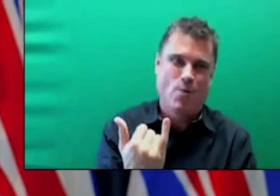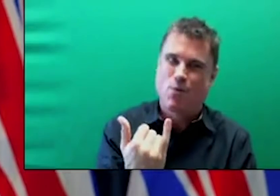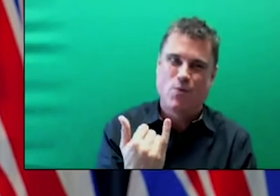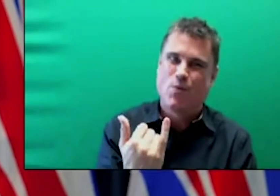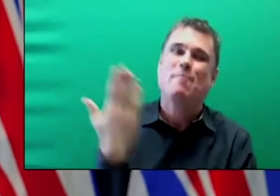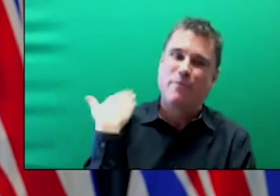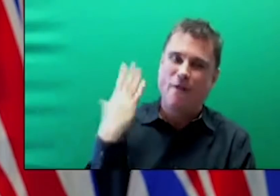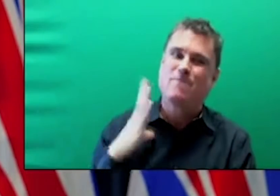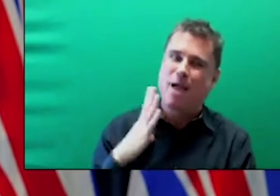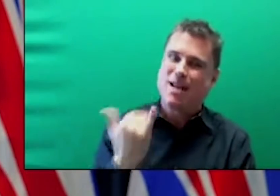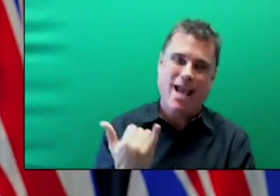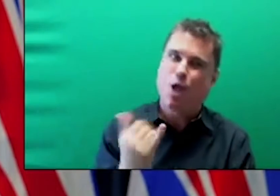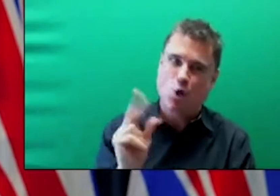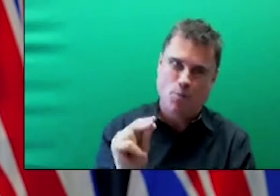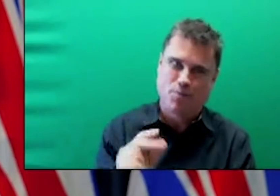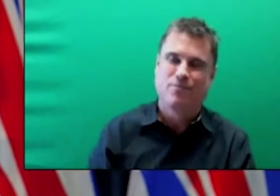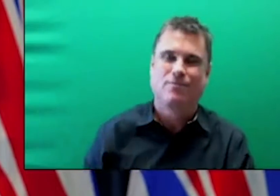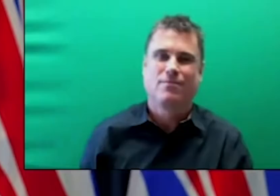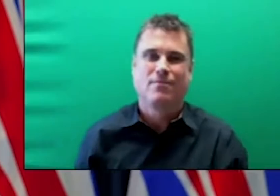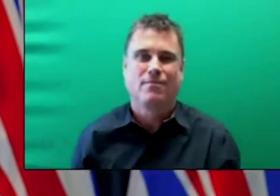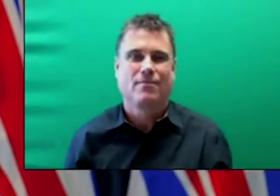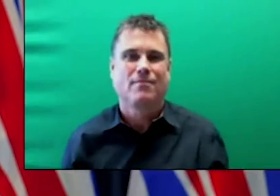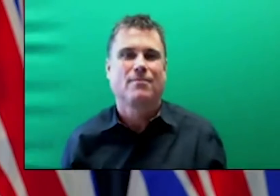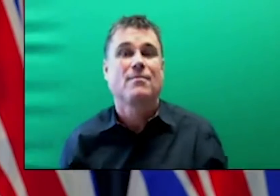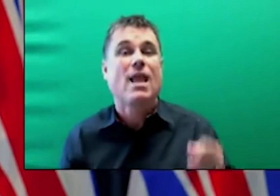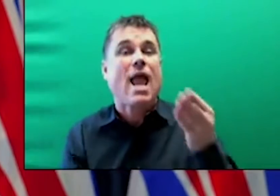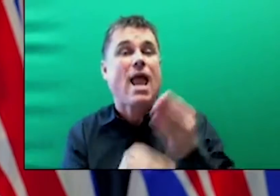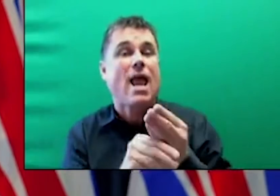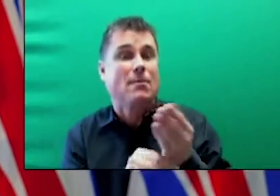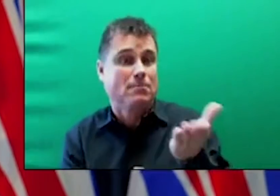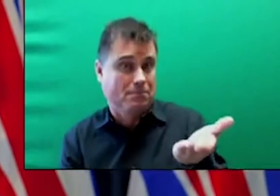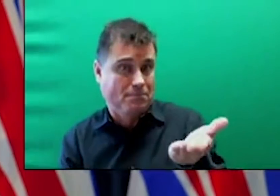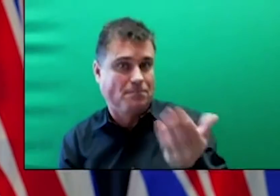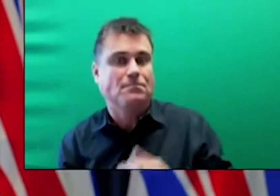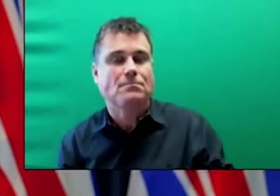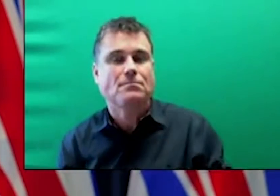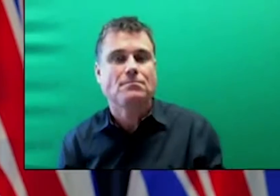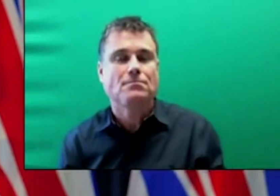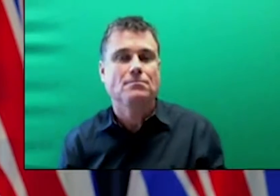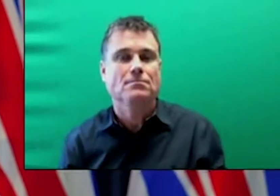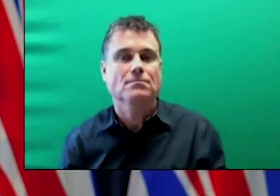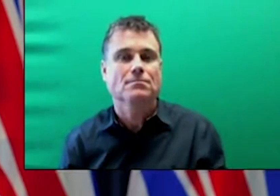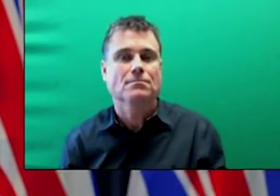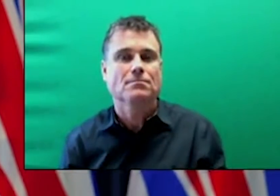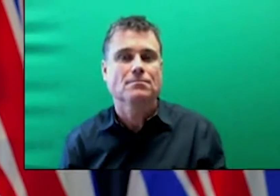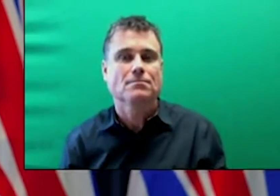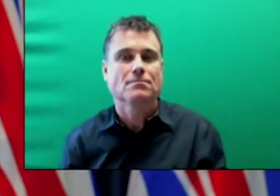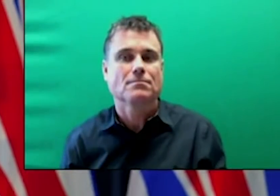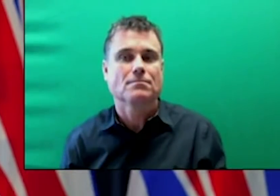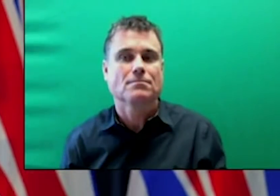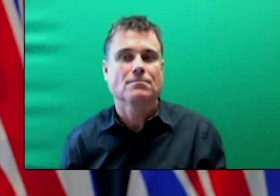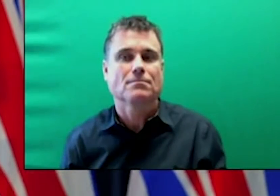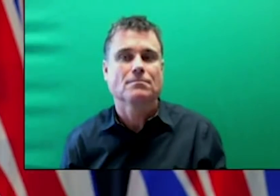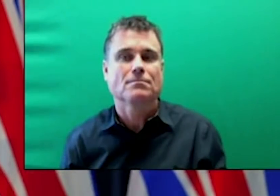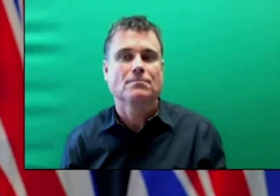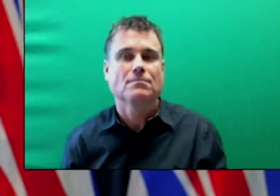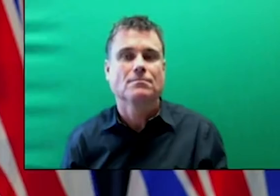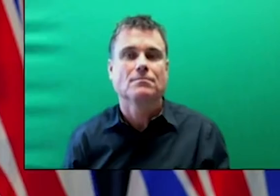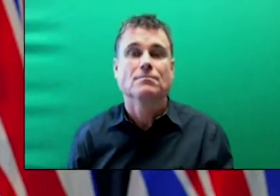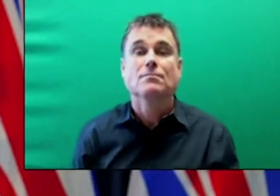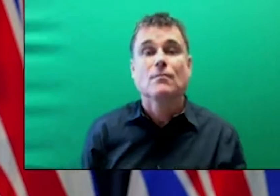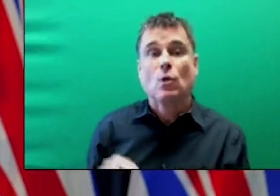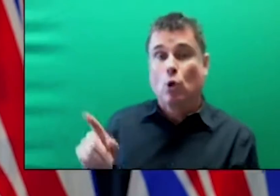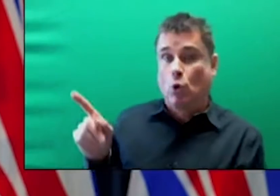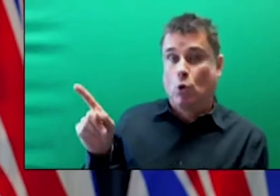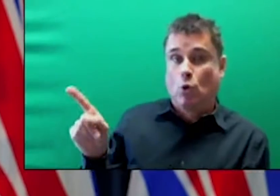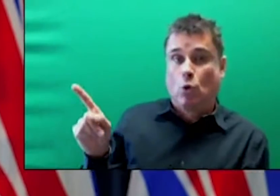we're suppressing community spread, and that means following the orders that are in place. And Dr. Henry's appeal to British Columbians